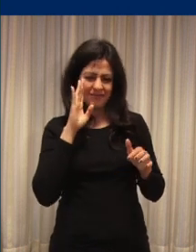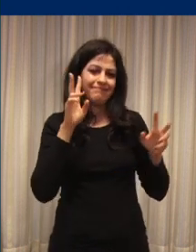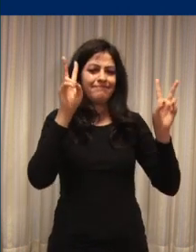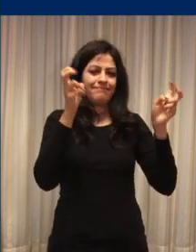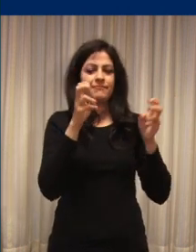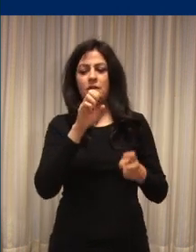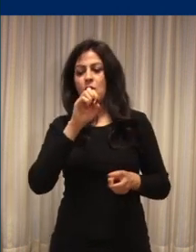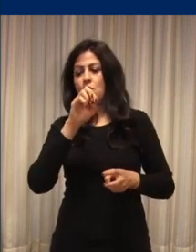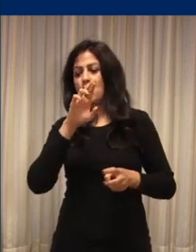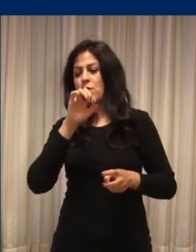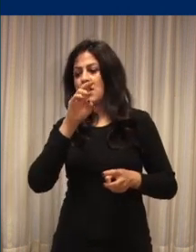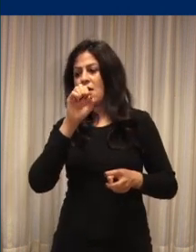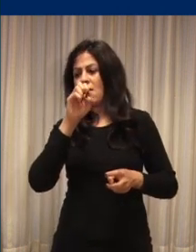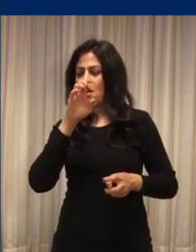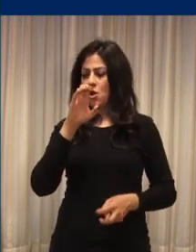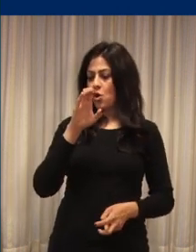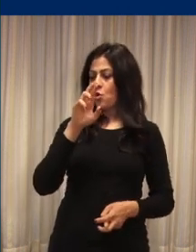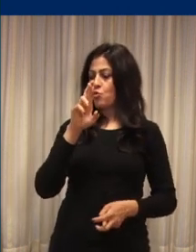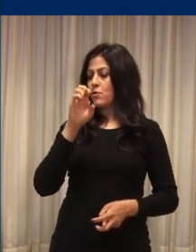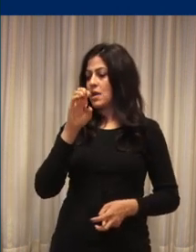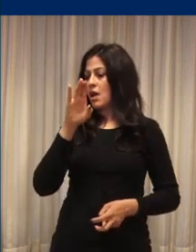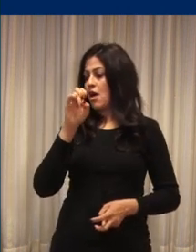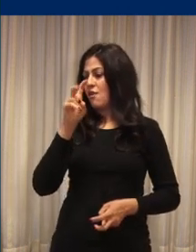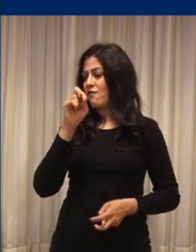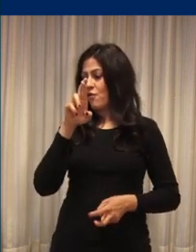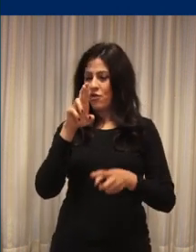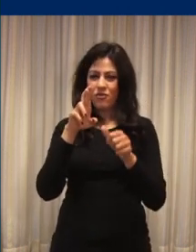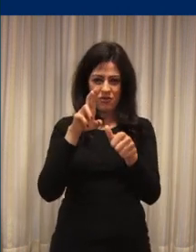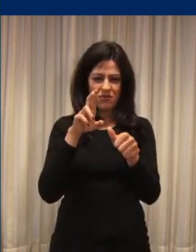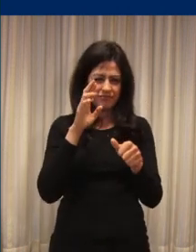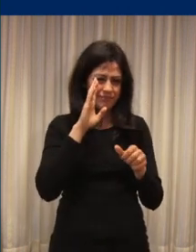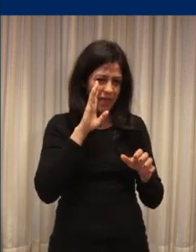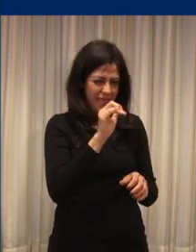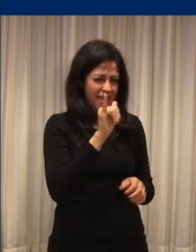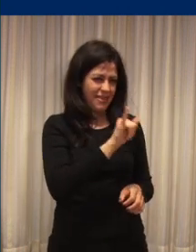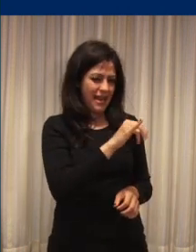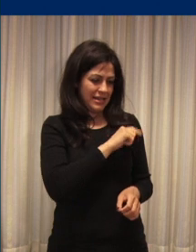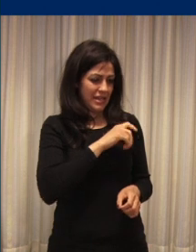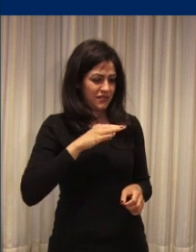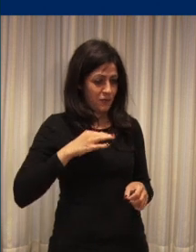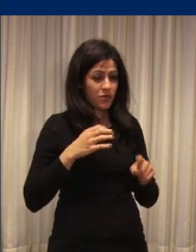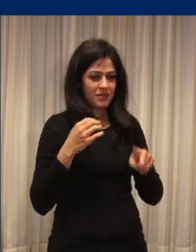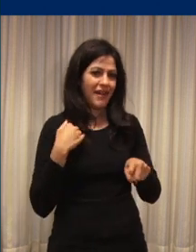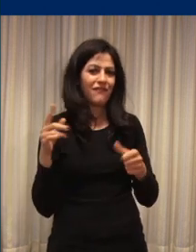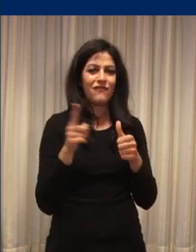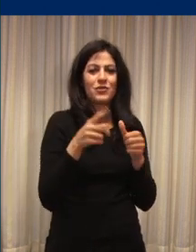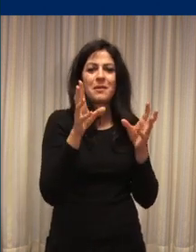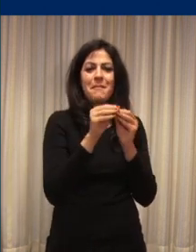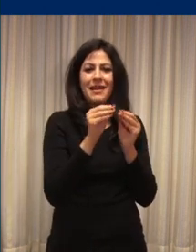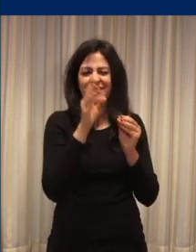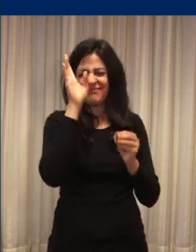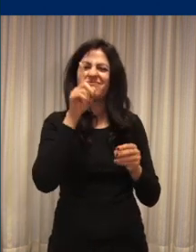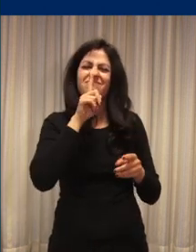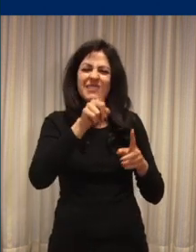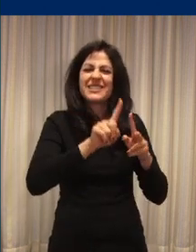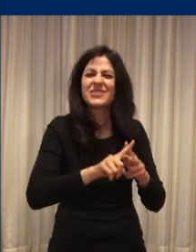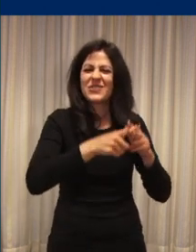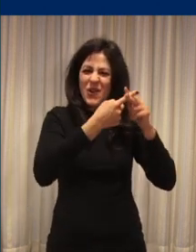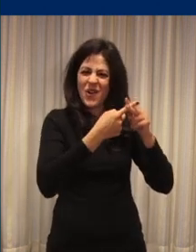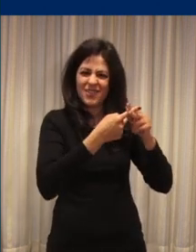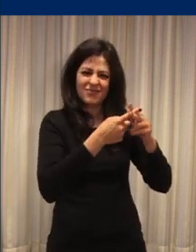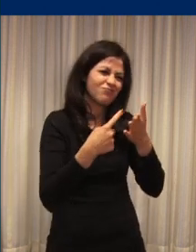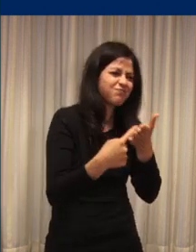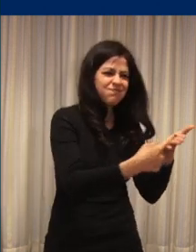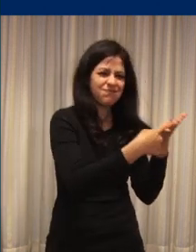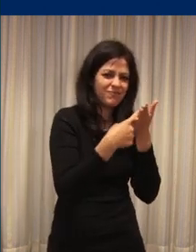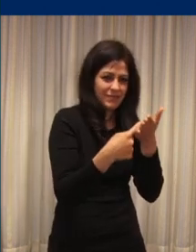work with that recovery task force, and I have my first kickoff meeting with them actually later this afternoon. With that